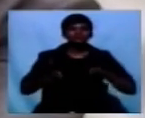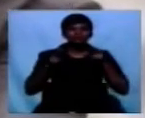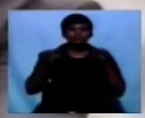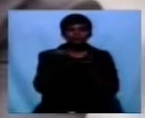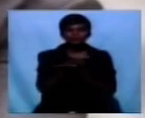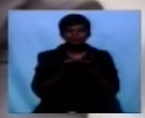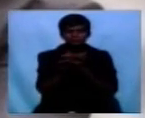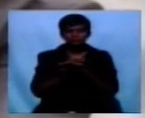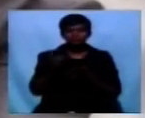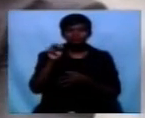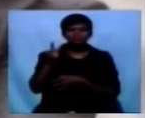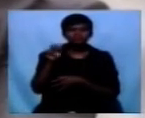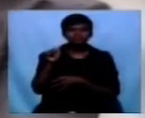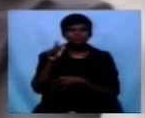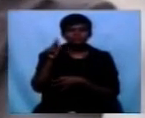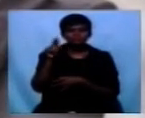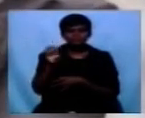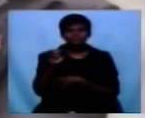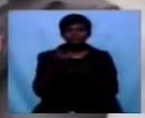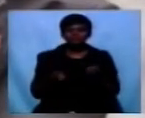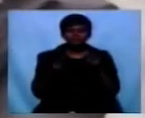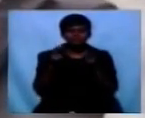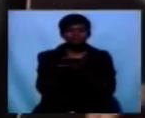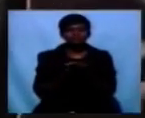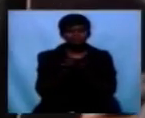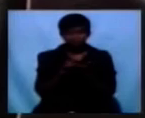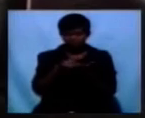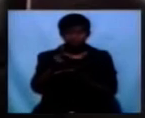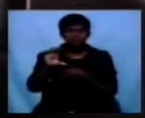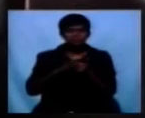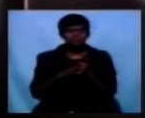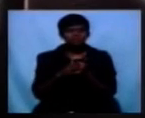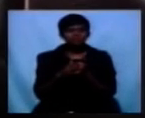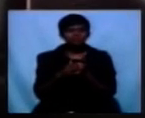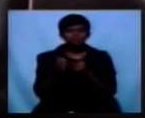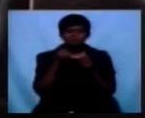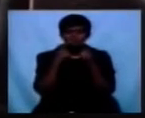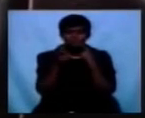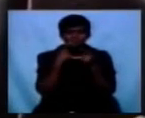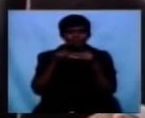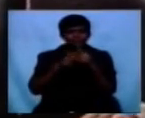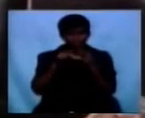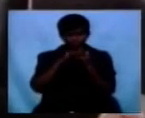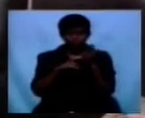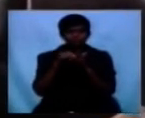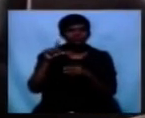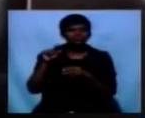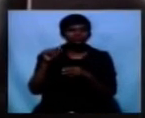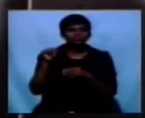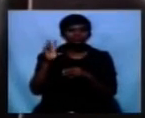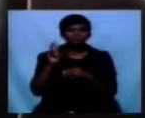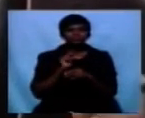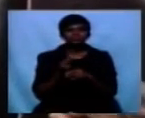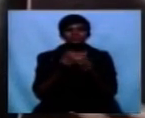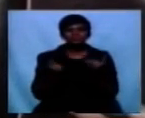economic value, high economic returns. So that when you talk about beginning January 2017, so we are